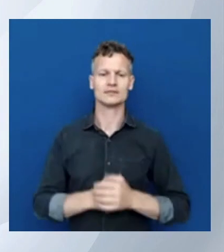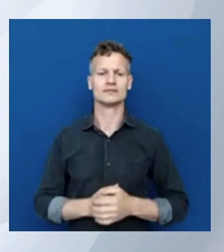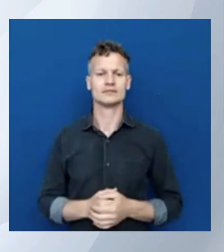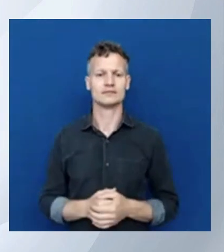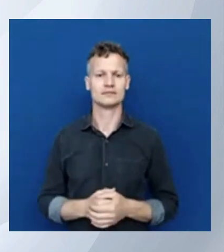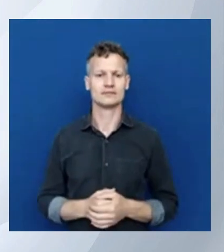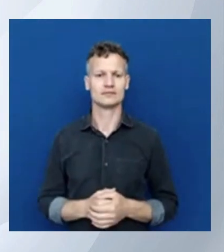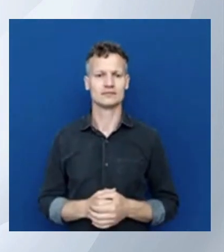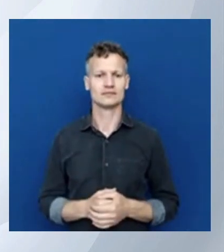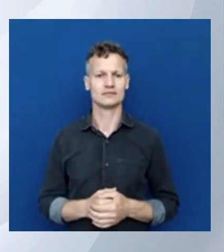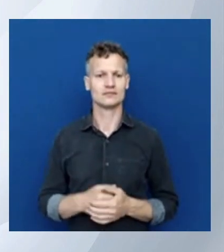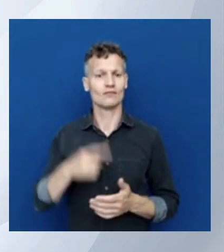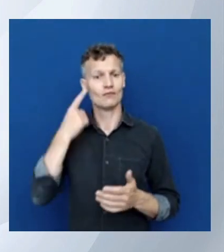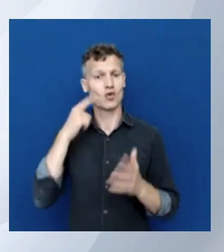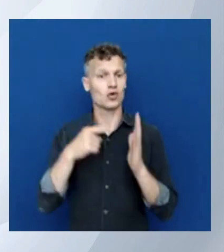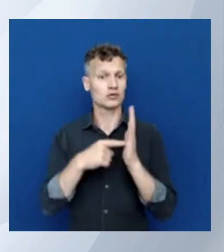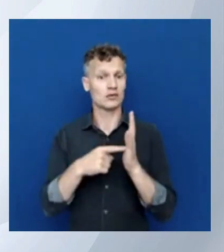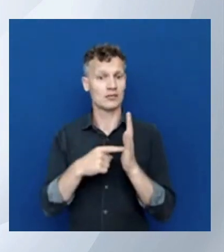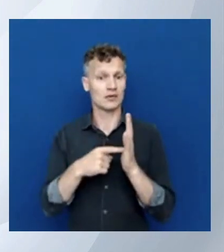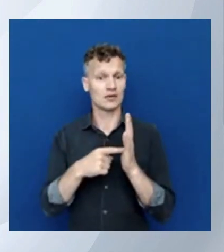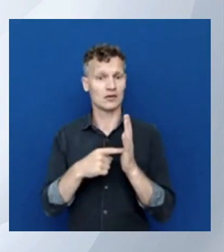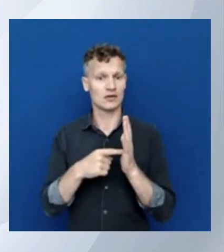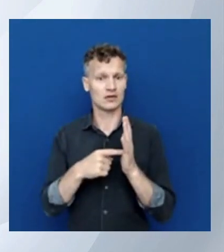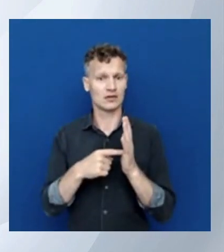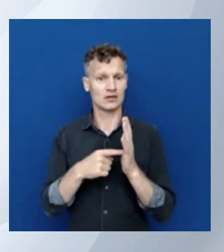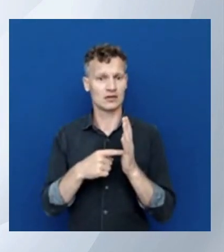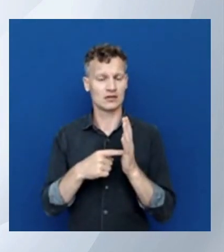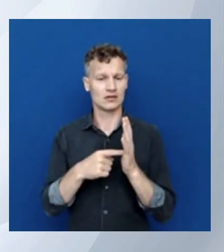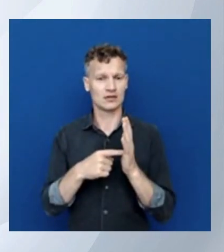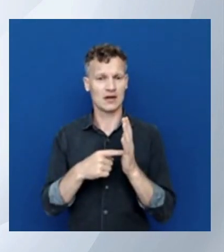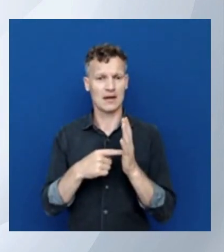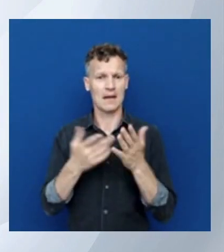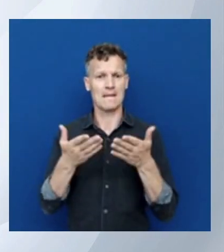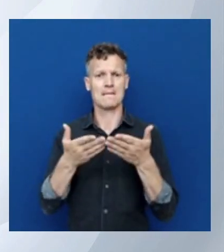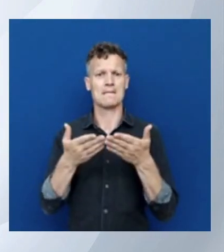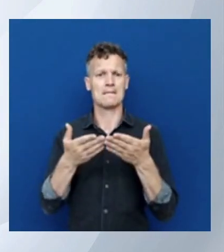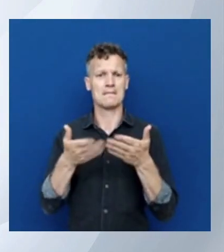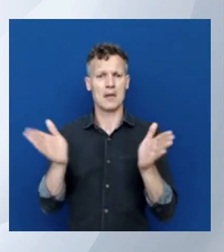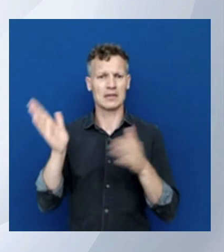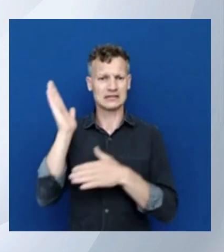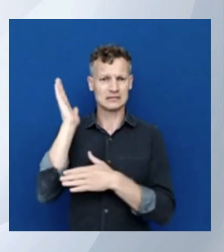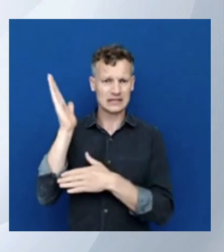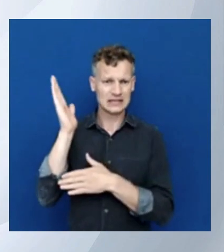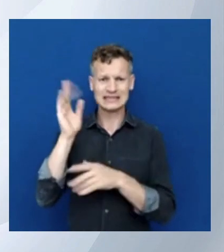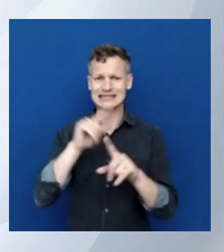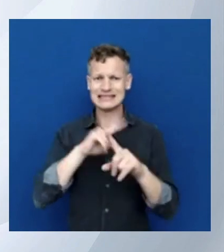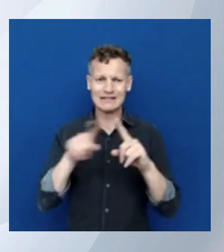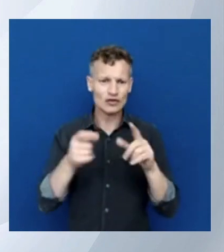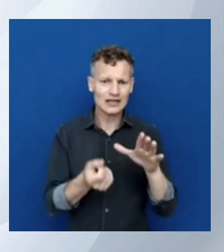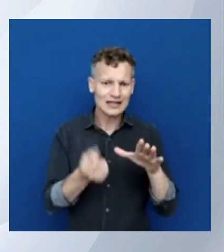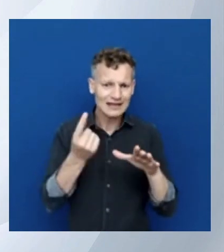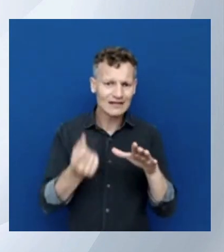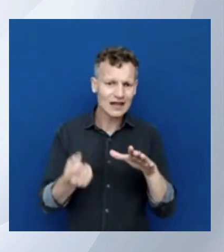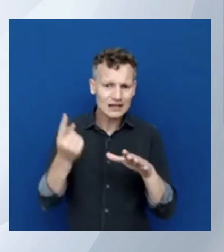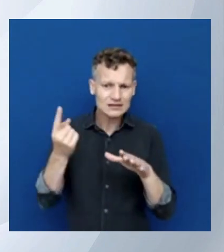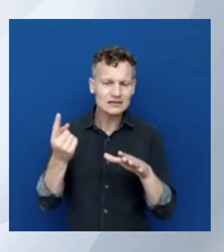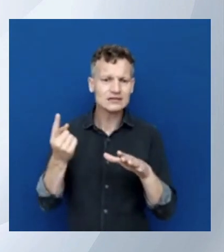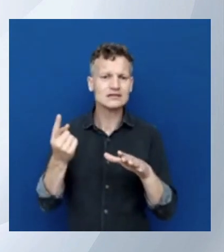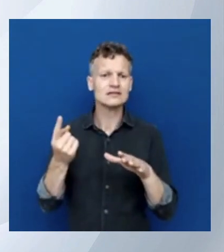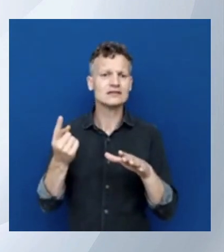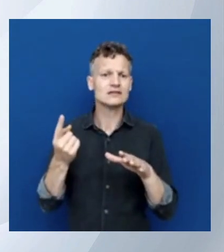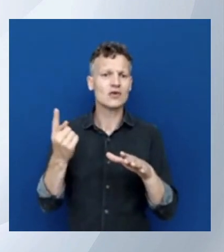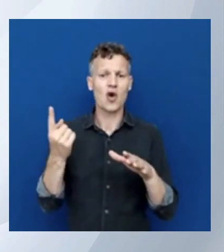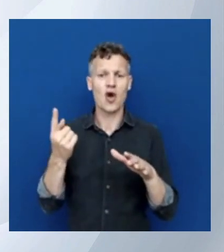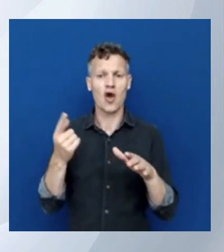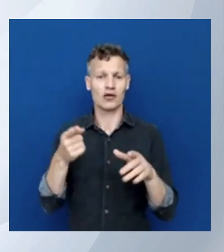for instance on public speaking or organizing events or just being awesome,